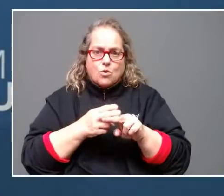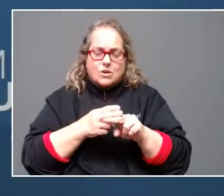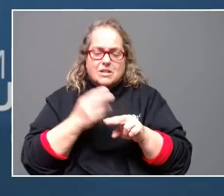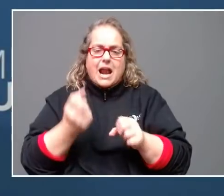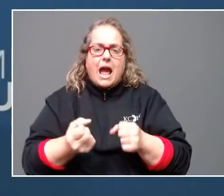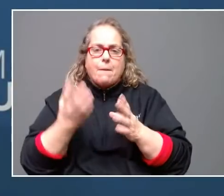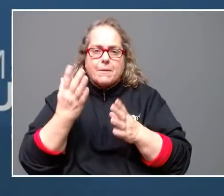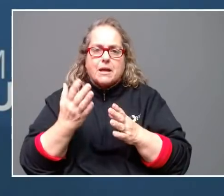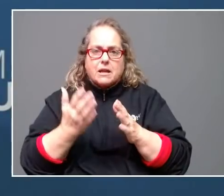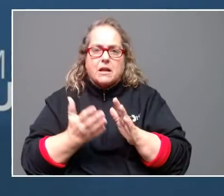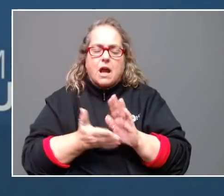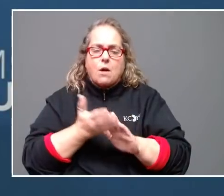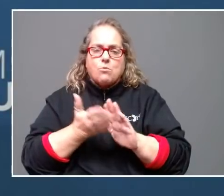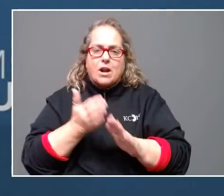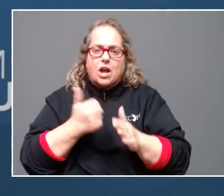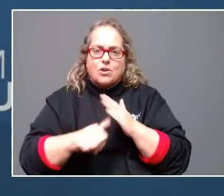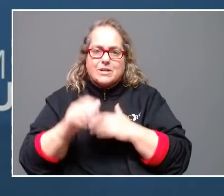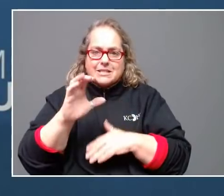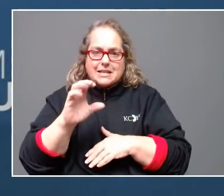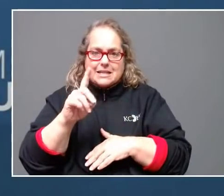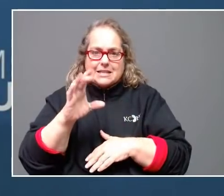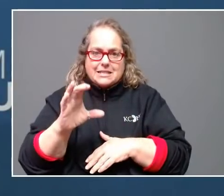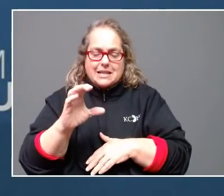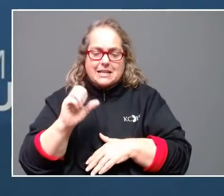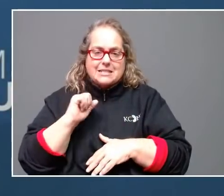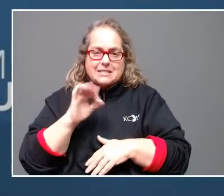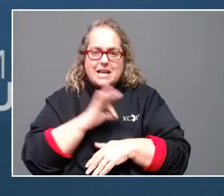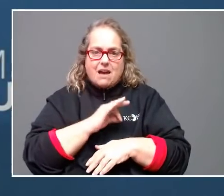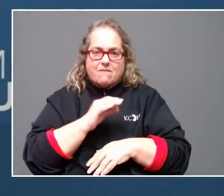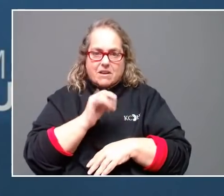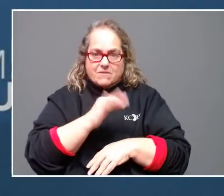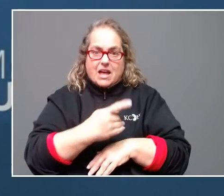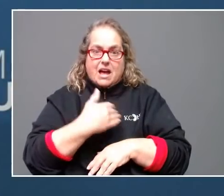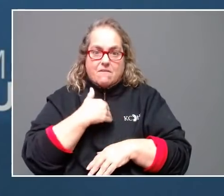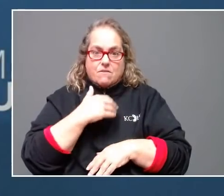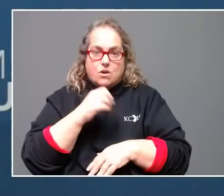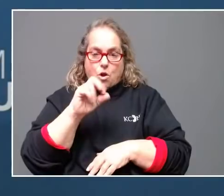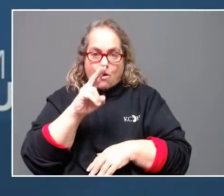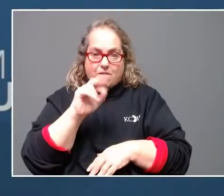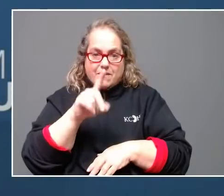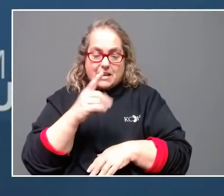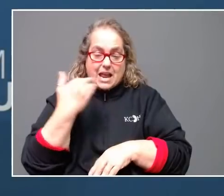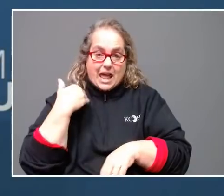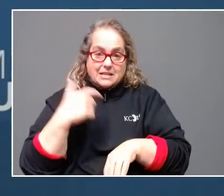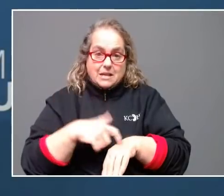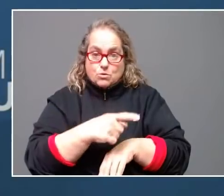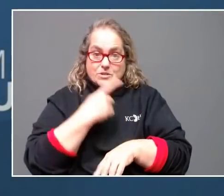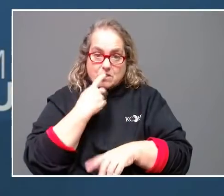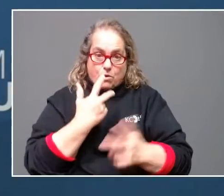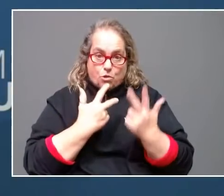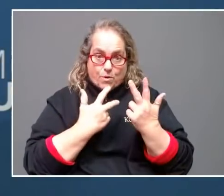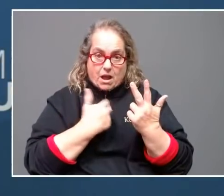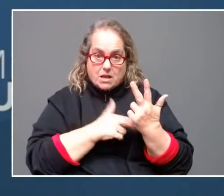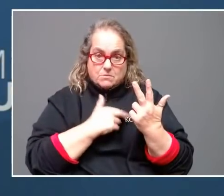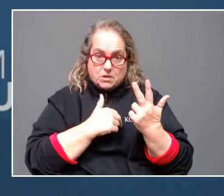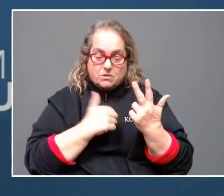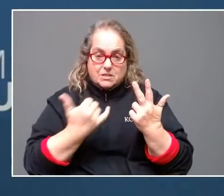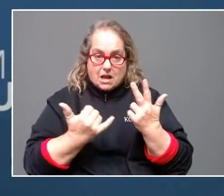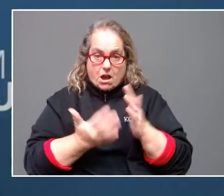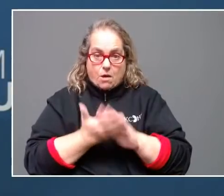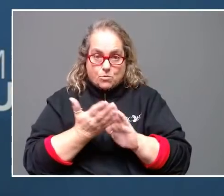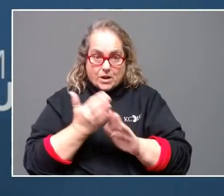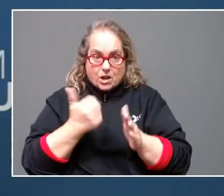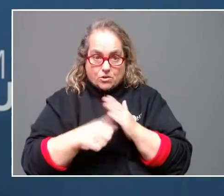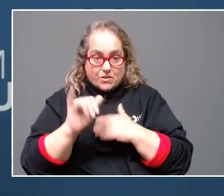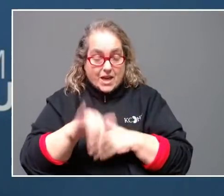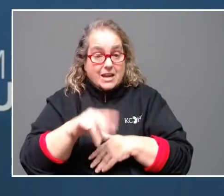staff returning sooner if they've had COVID? I think last week you said there were 3. I just wondered if there was a change. And second, are you seeing any drop in Omicron